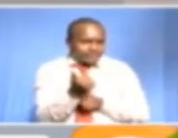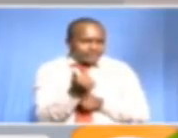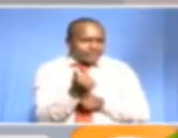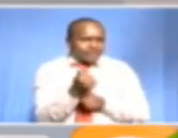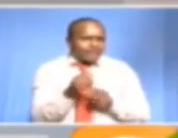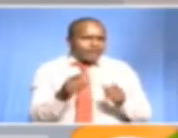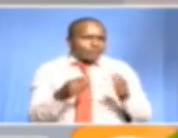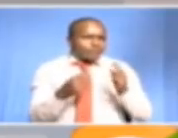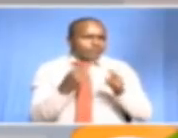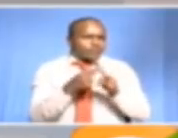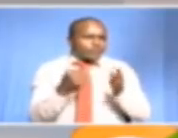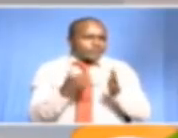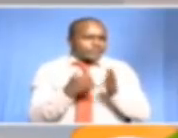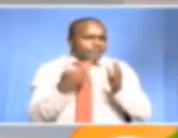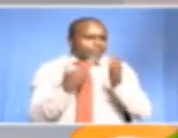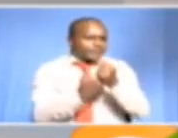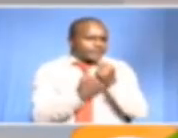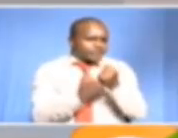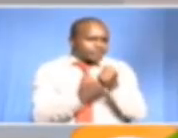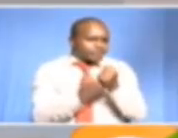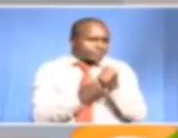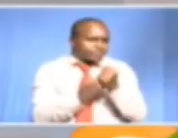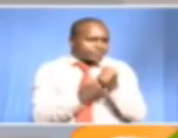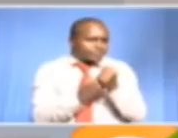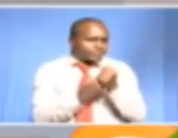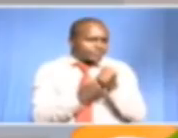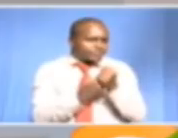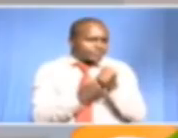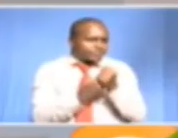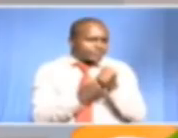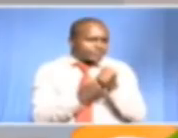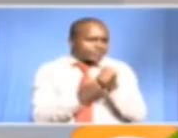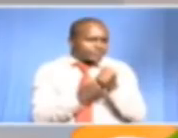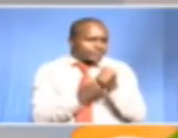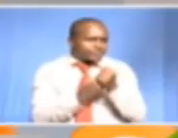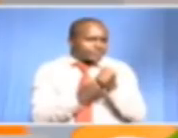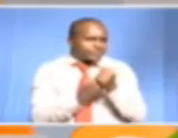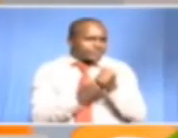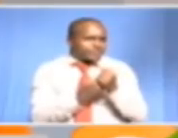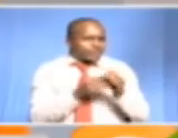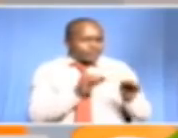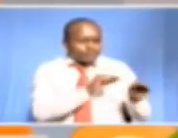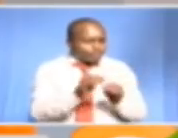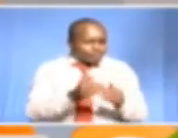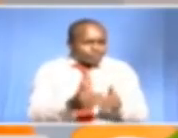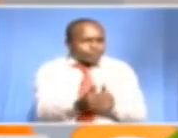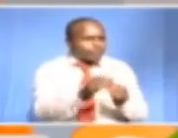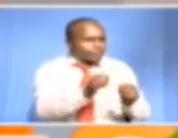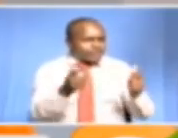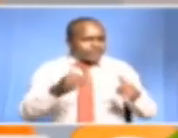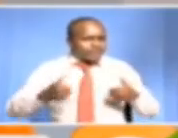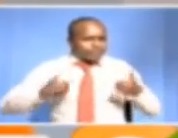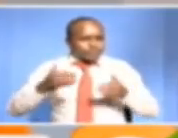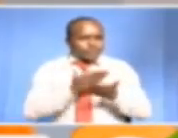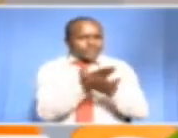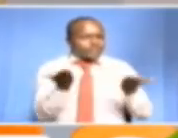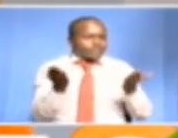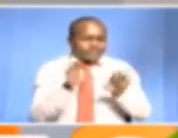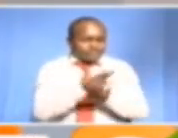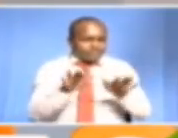of, you know. So, I am moving on, and I'm enjoying every bit of it. So,